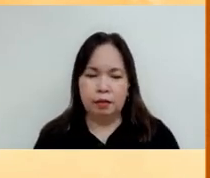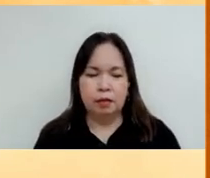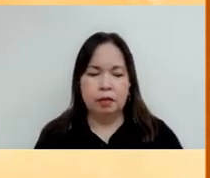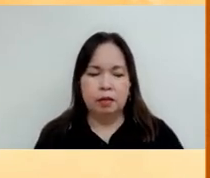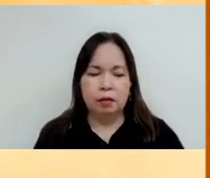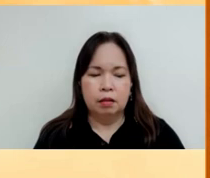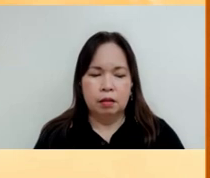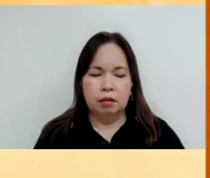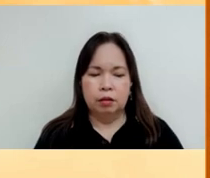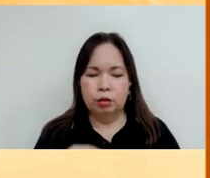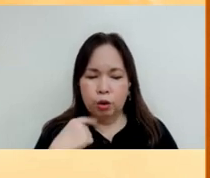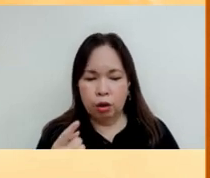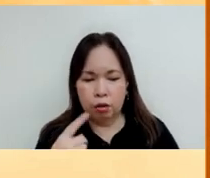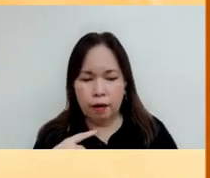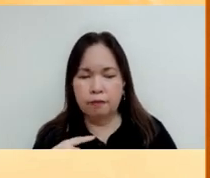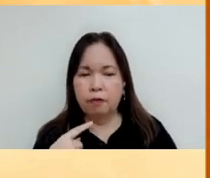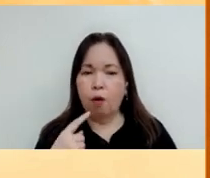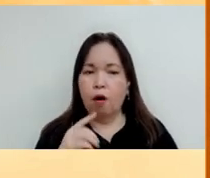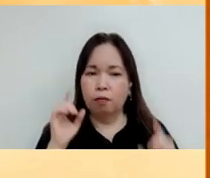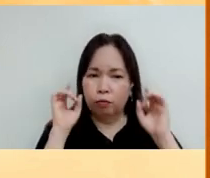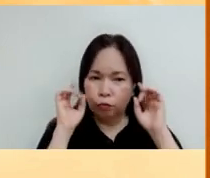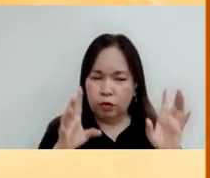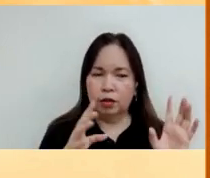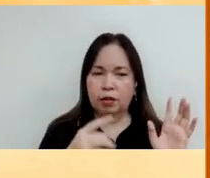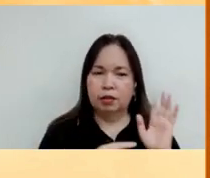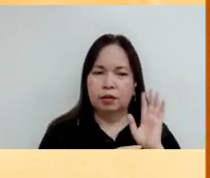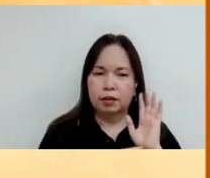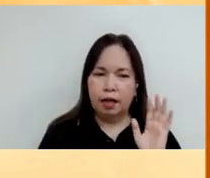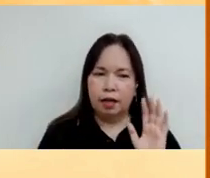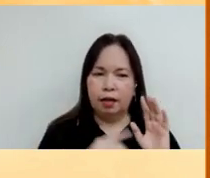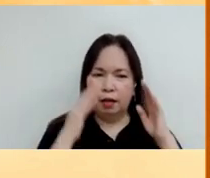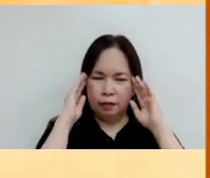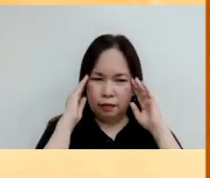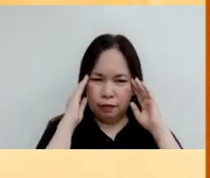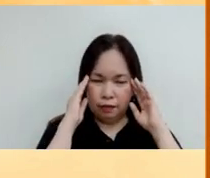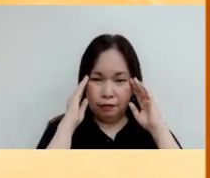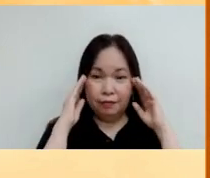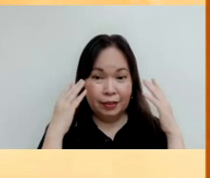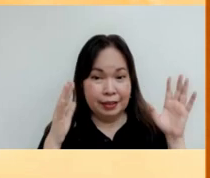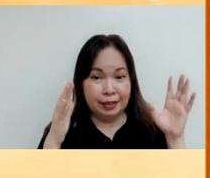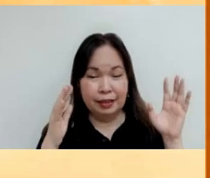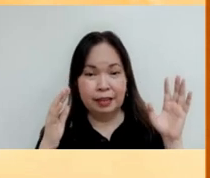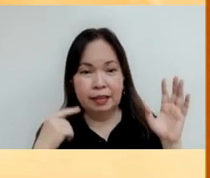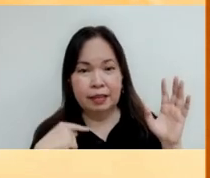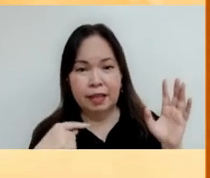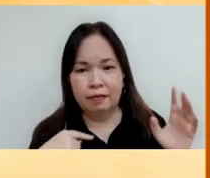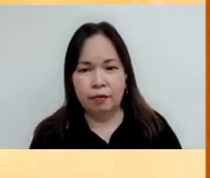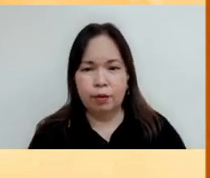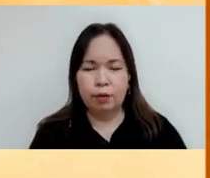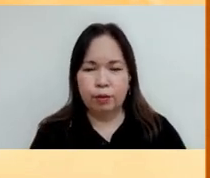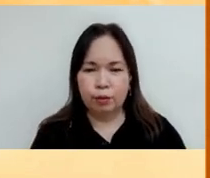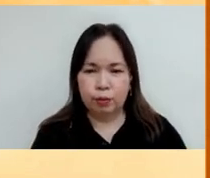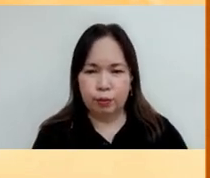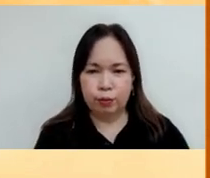the signs of anxiety. So now we're looking into the protective factors. Now, what are